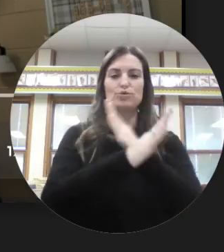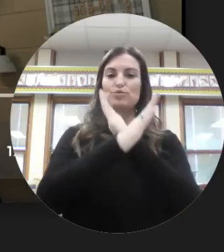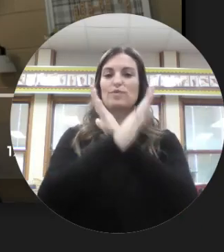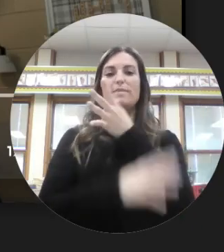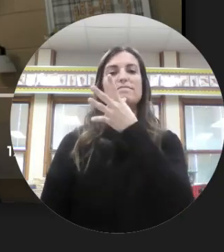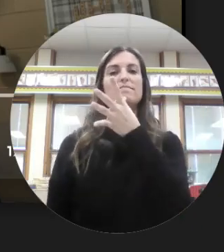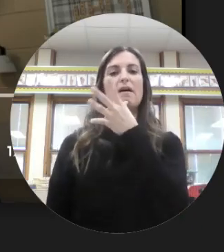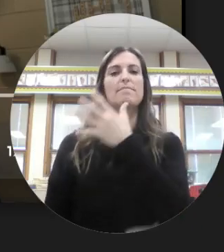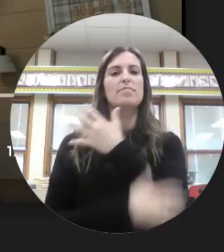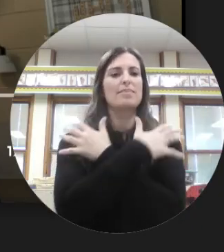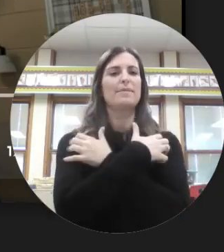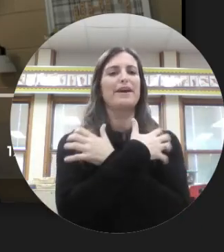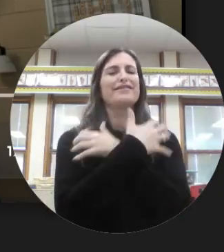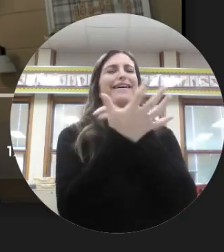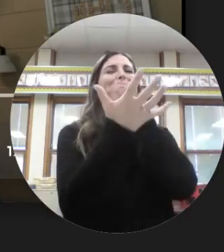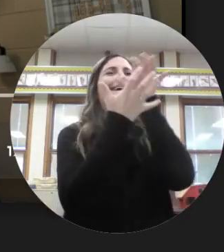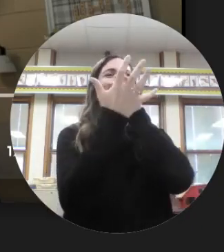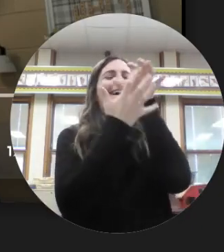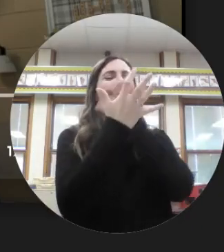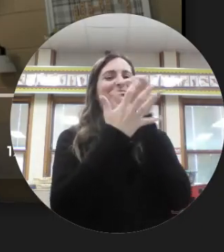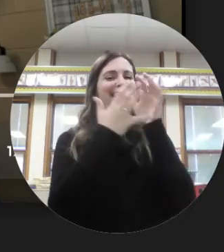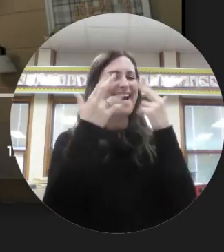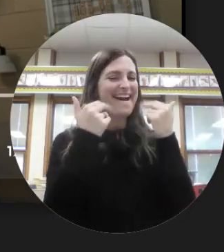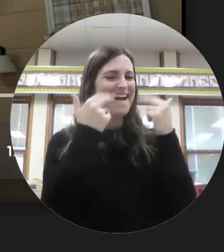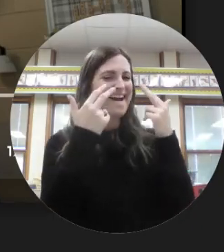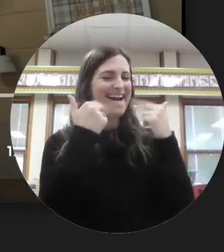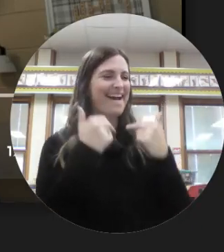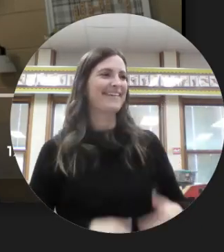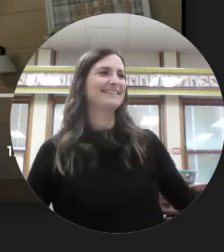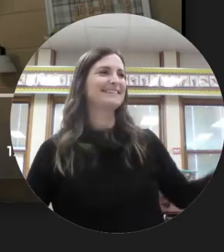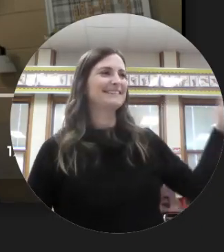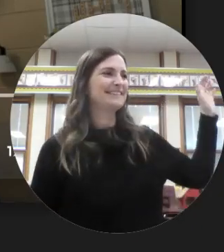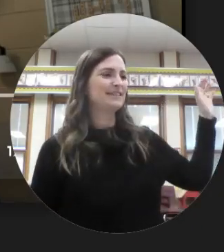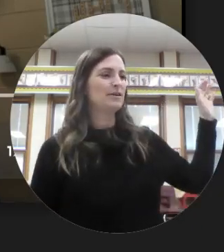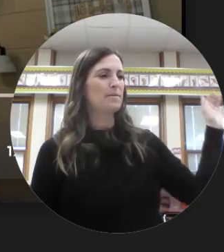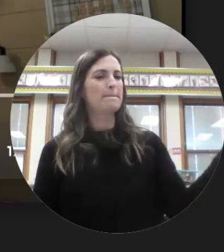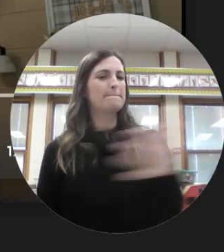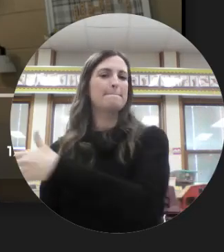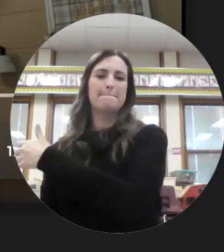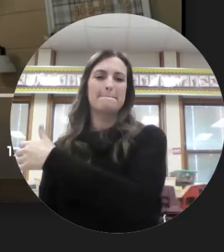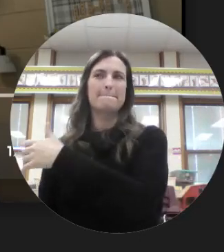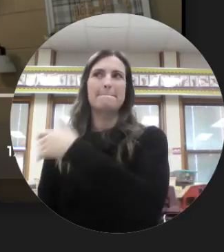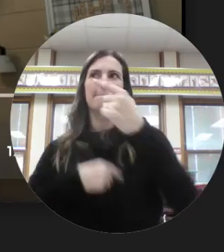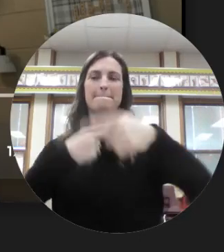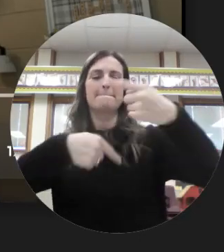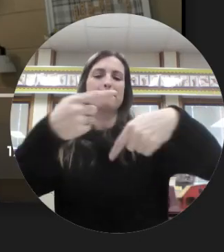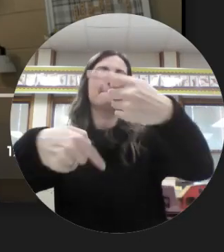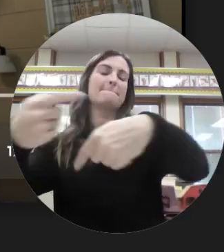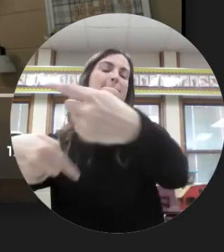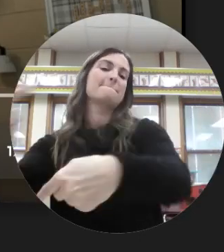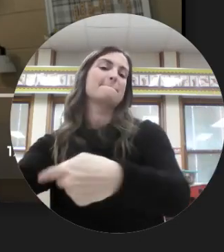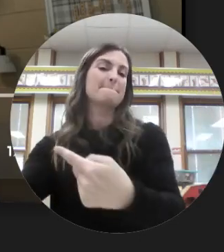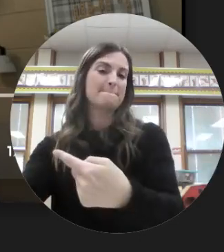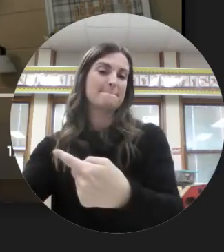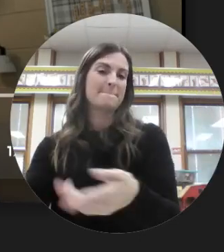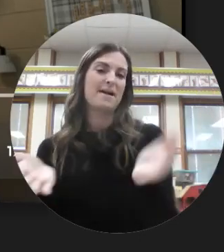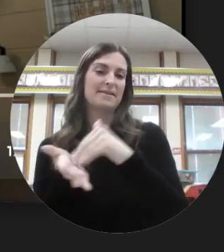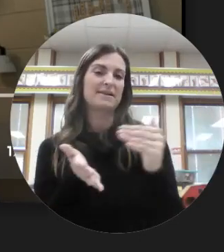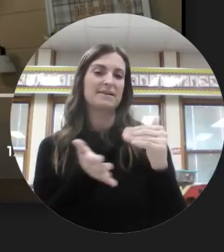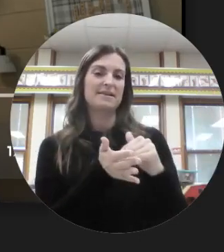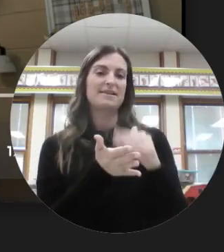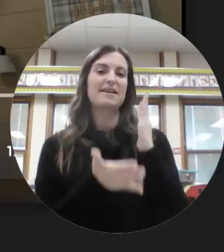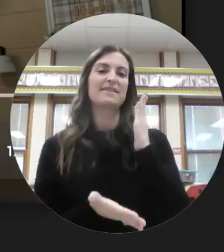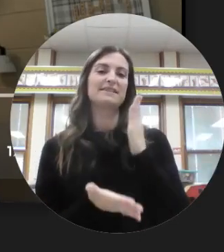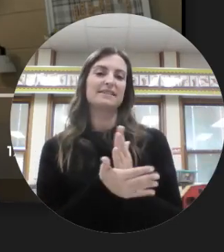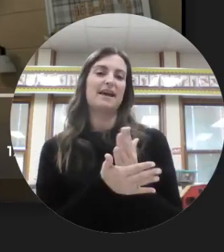The bears roared with laughter. Then with a flick of her paw, Nettle sent Bright Bill tumbling over the ground over and over until he stopped on his